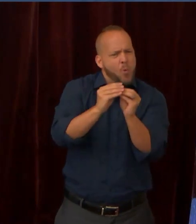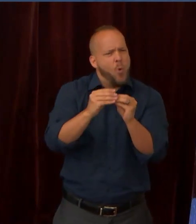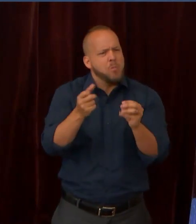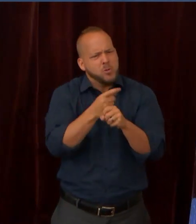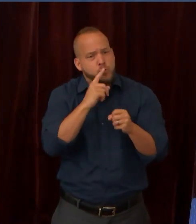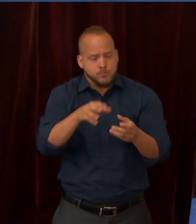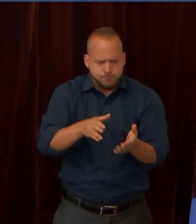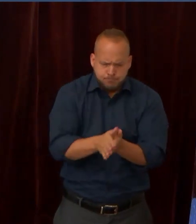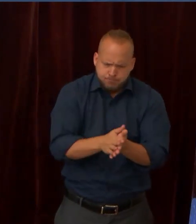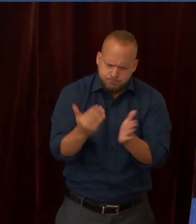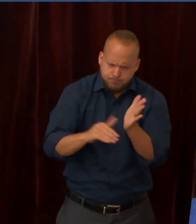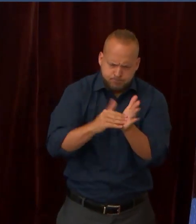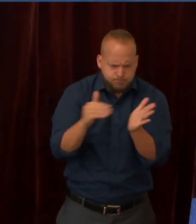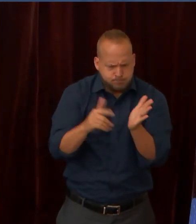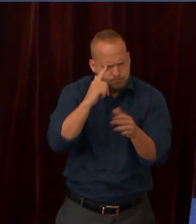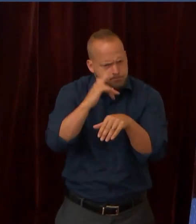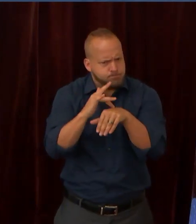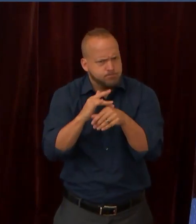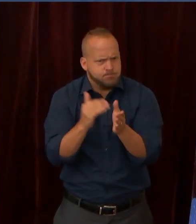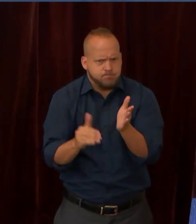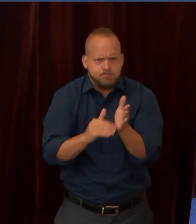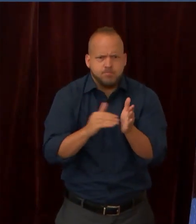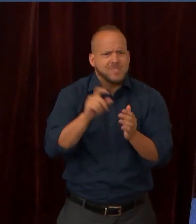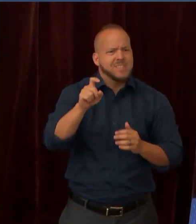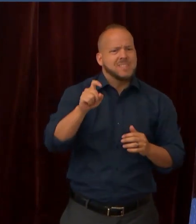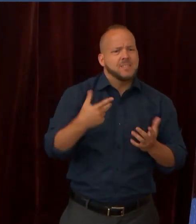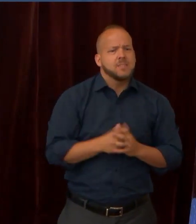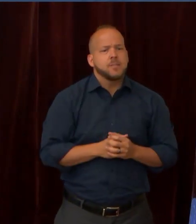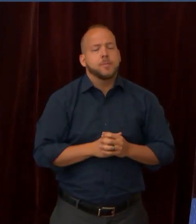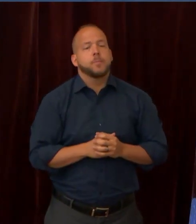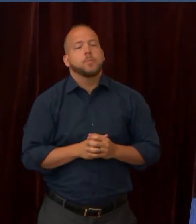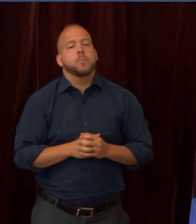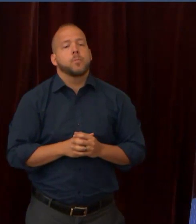gone up as fast as the rate of mobility.